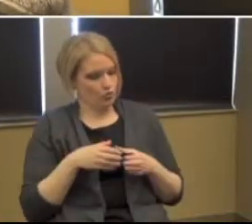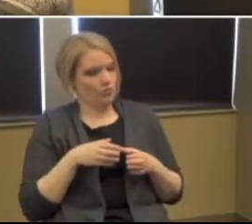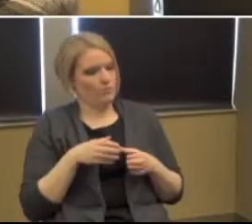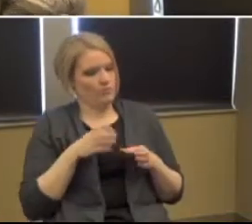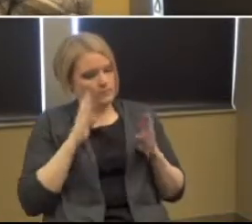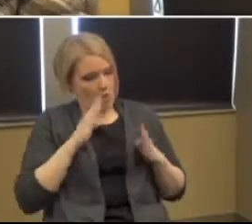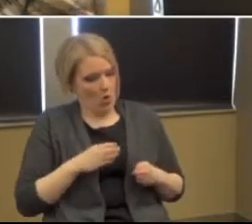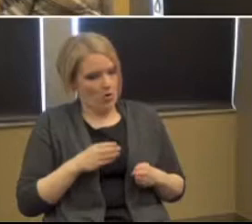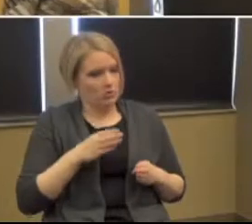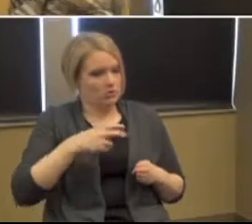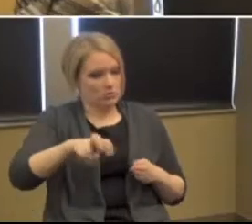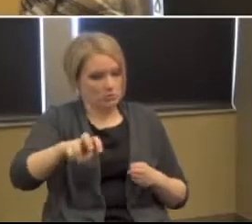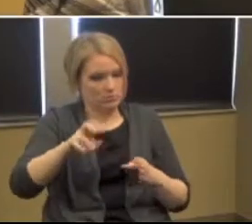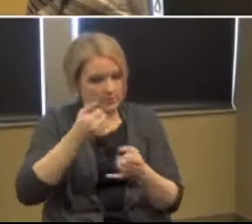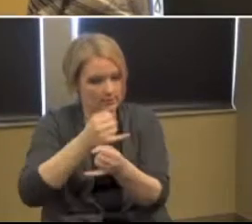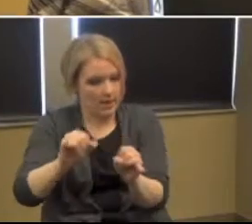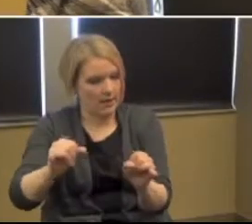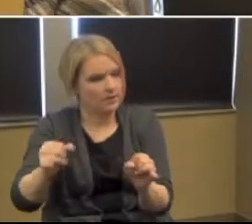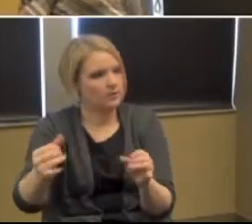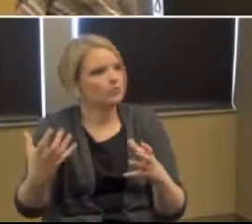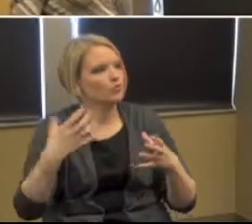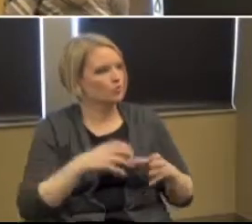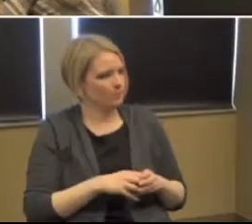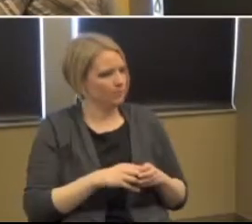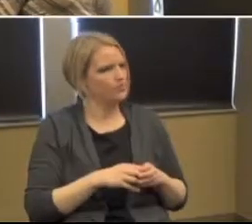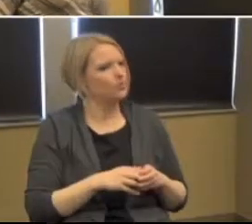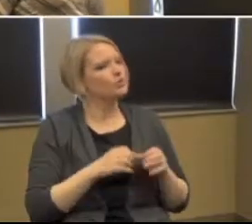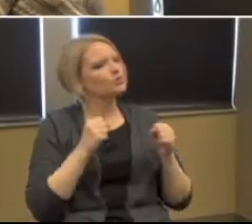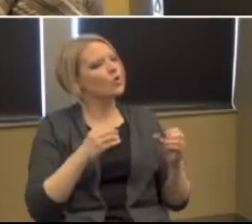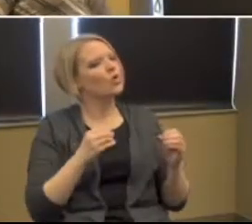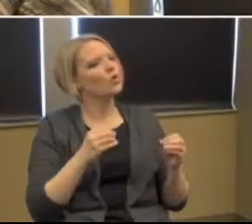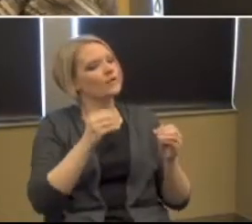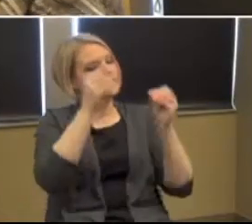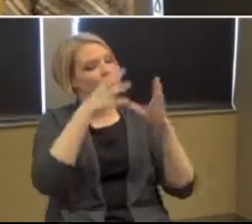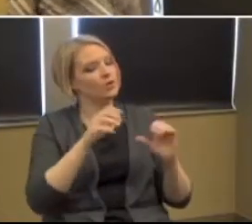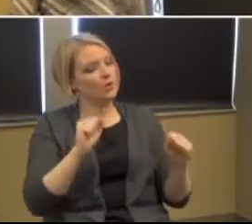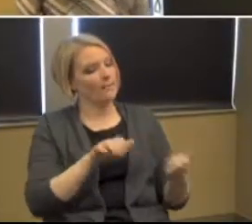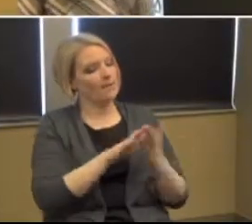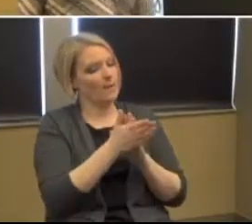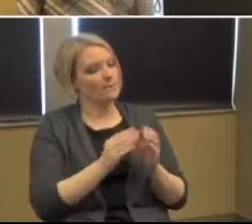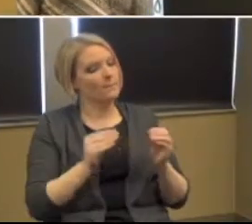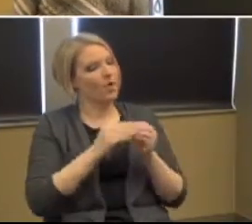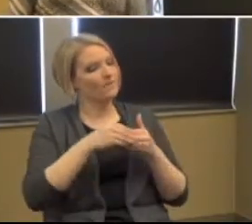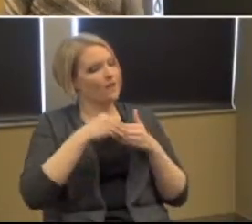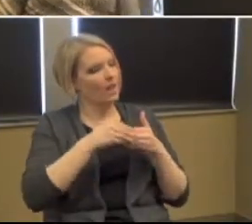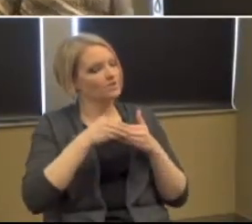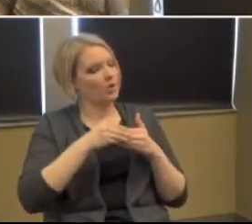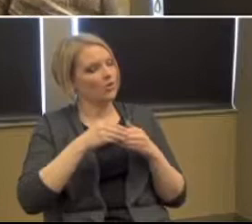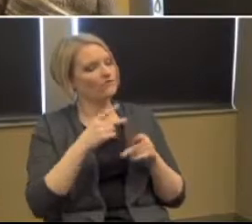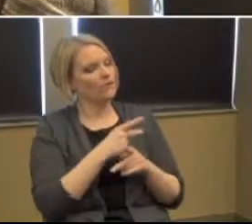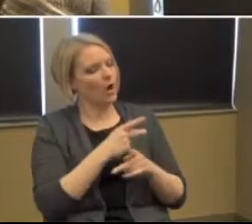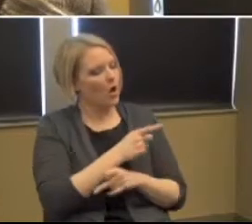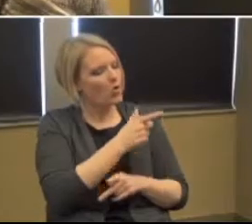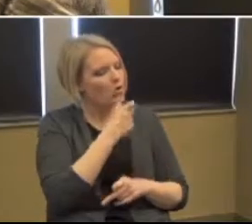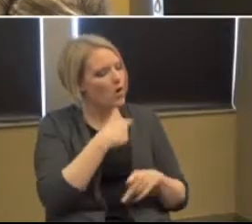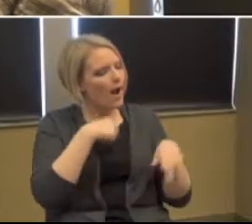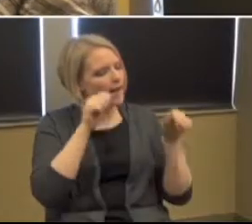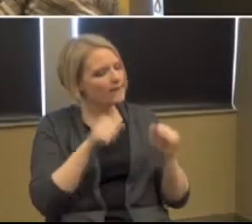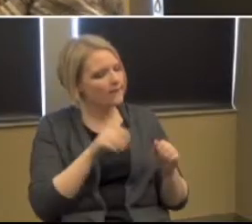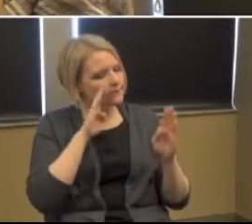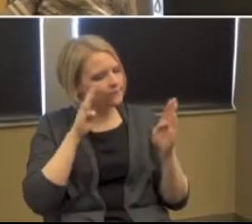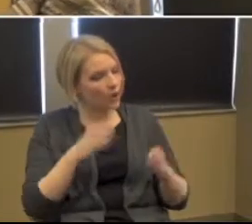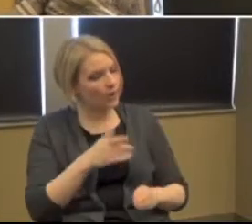classroom, allowing a teacher a little bit more flexibility in terms of who can I work with during this time, because that